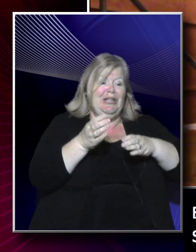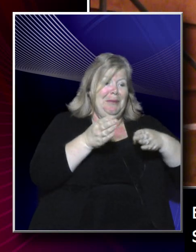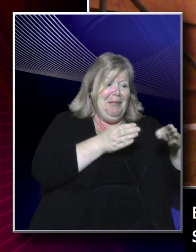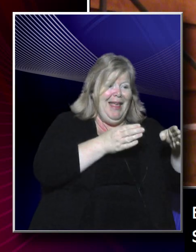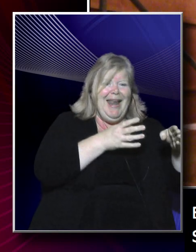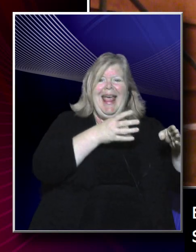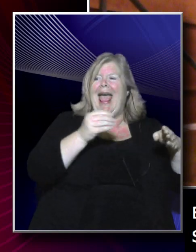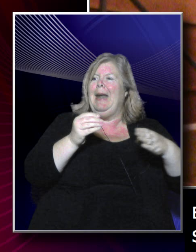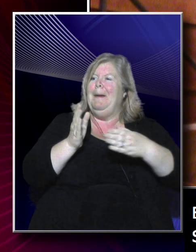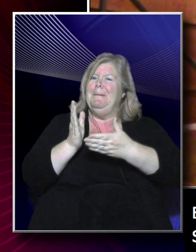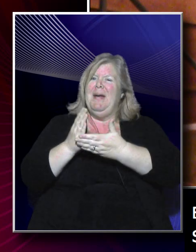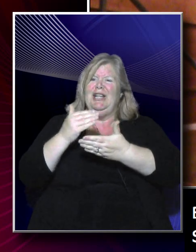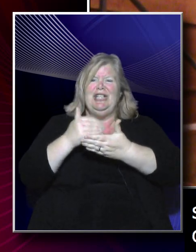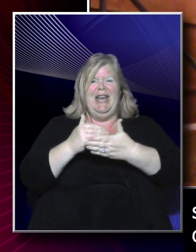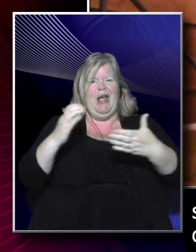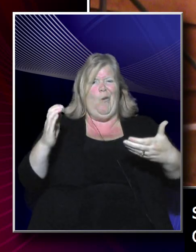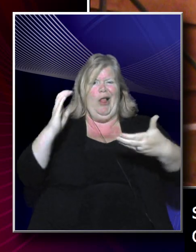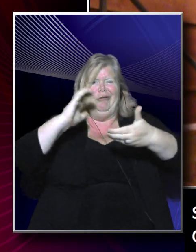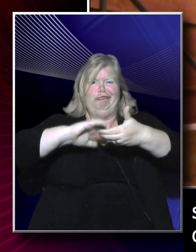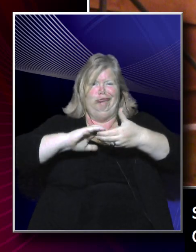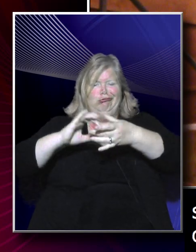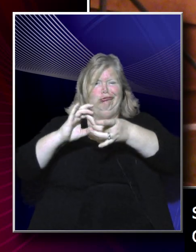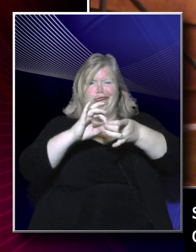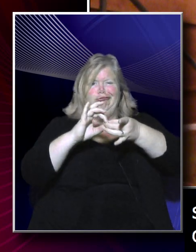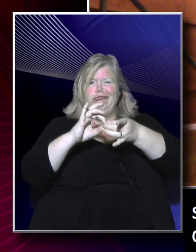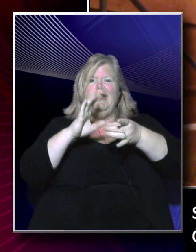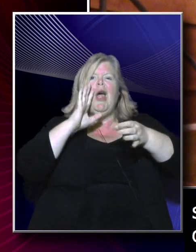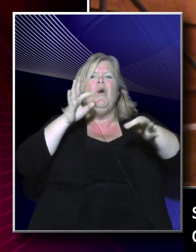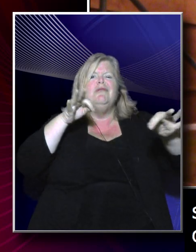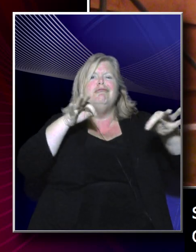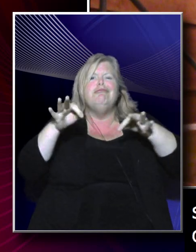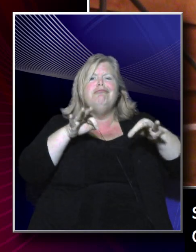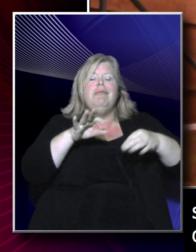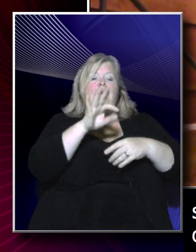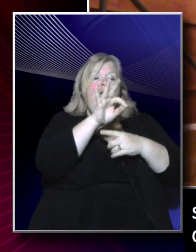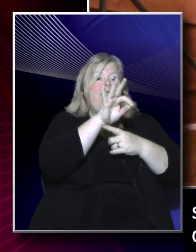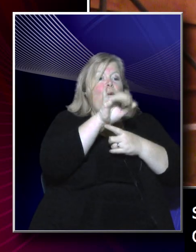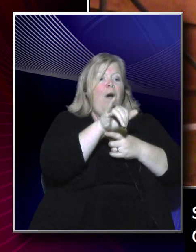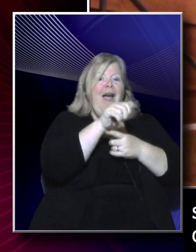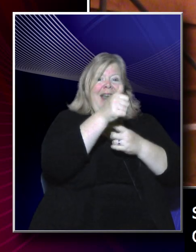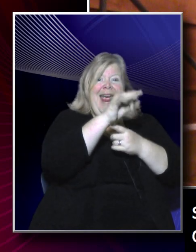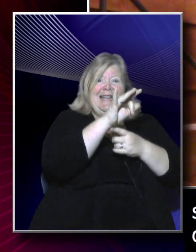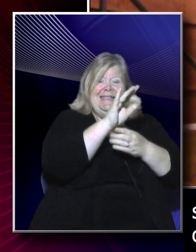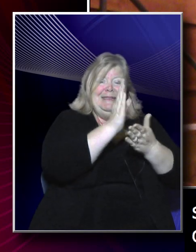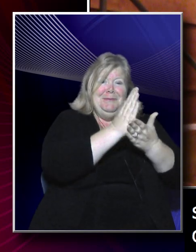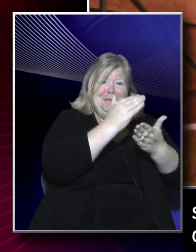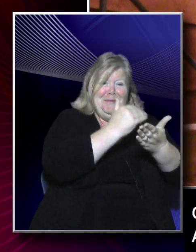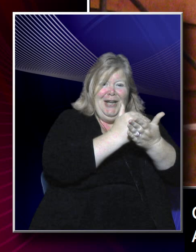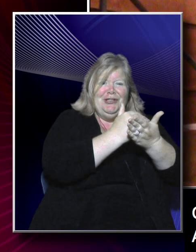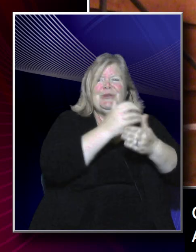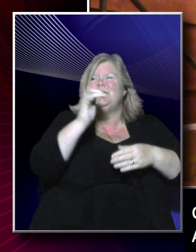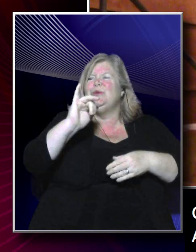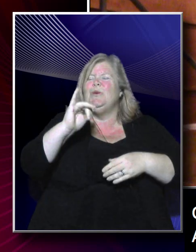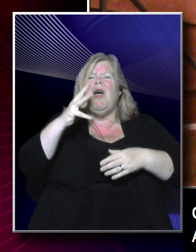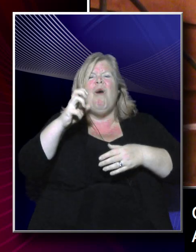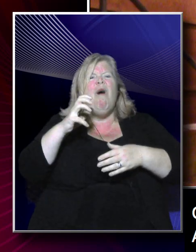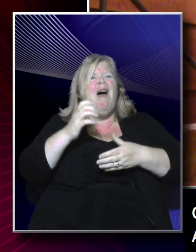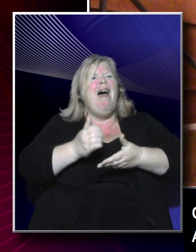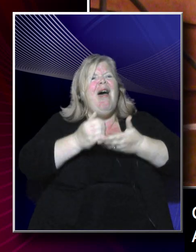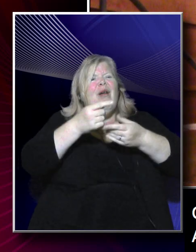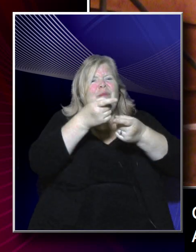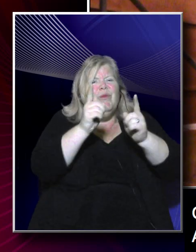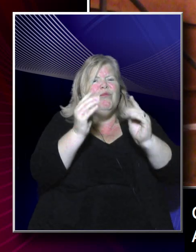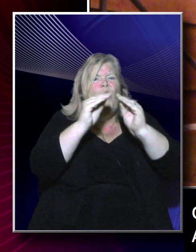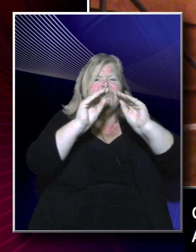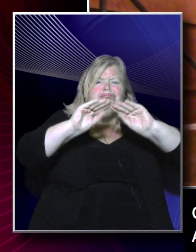walk each of you through the agency's fiscal year 19 budget and also try to help you each better understand